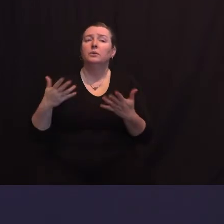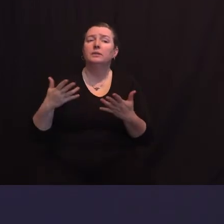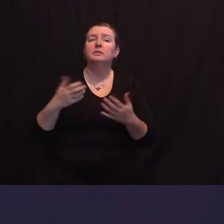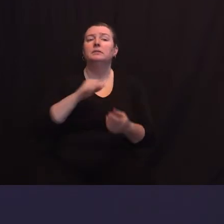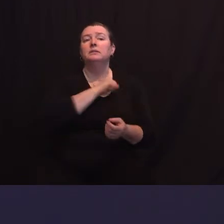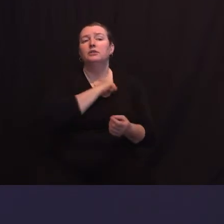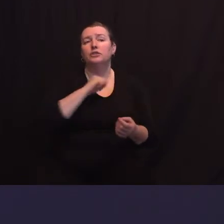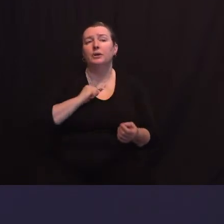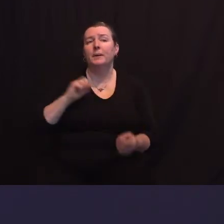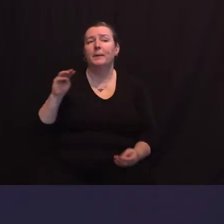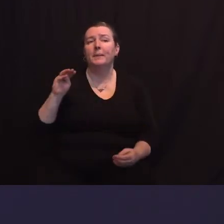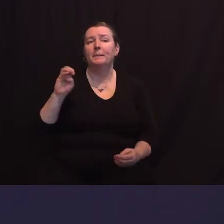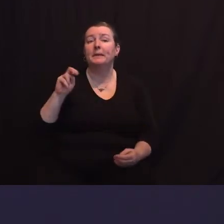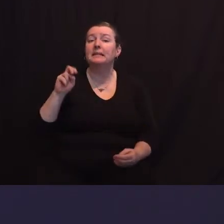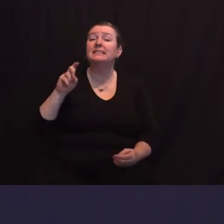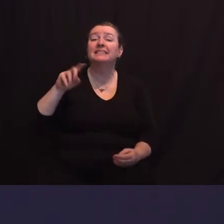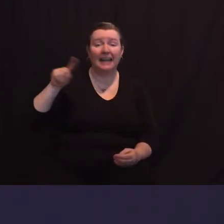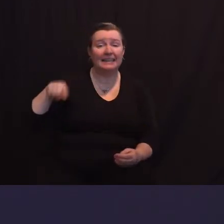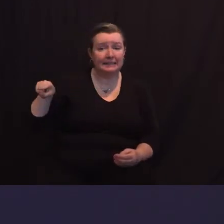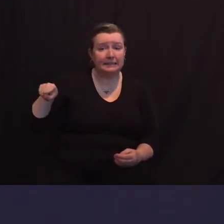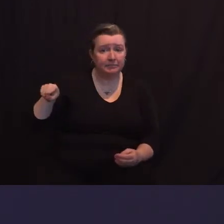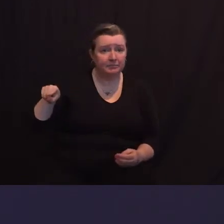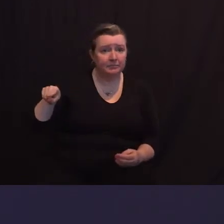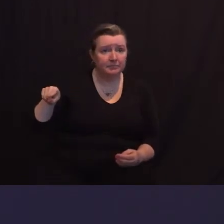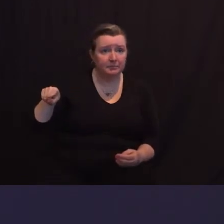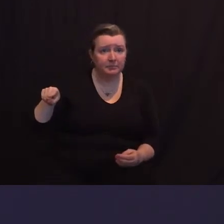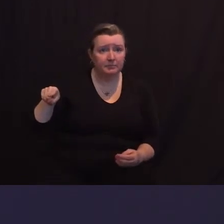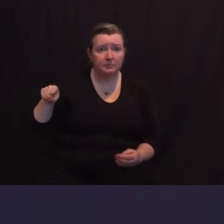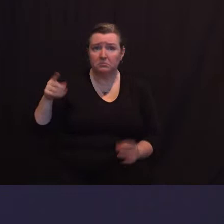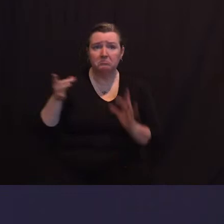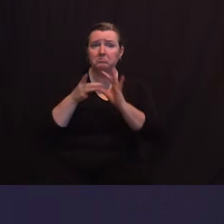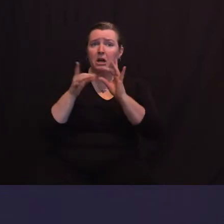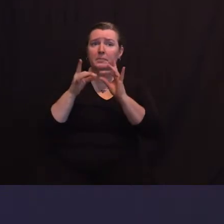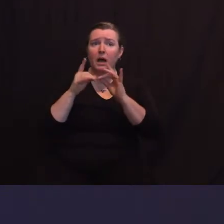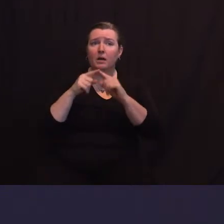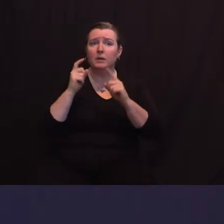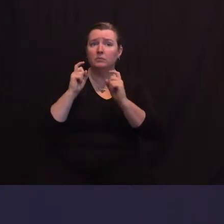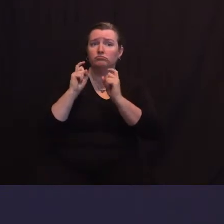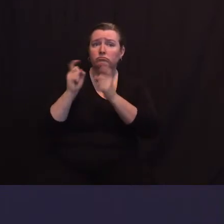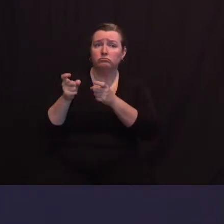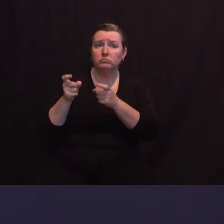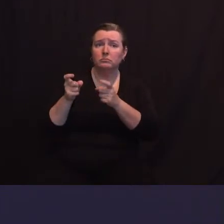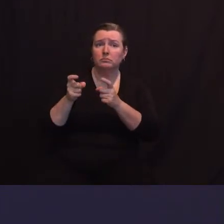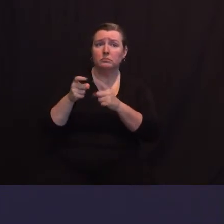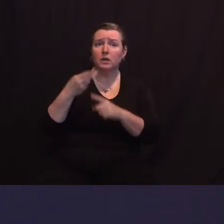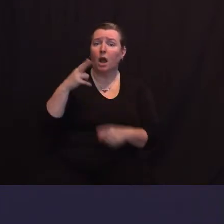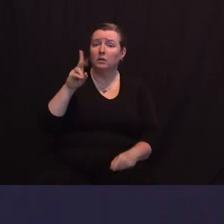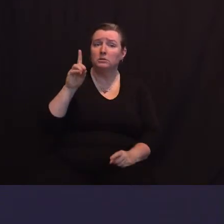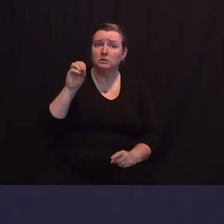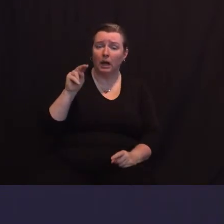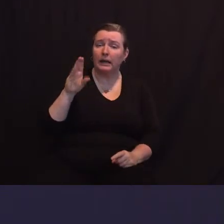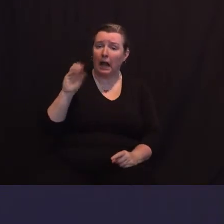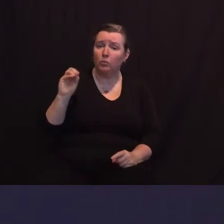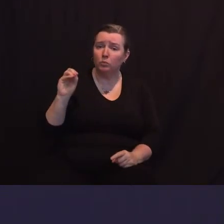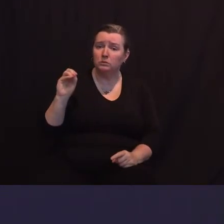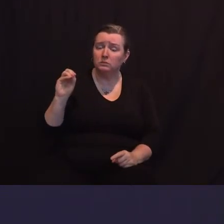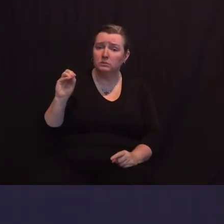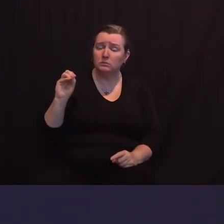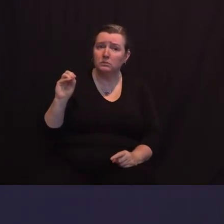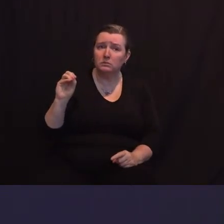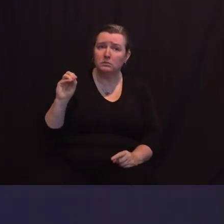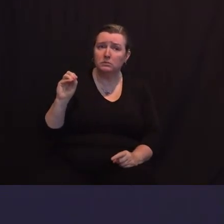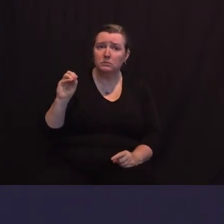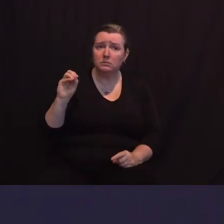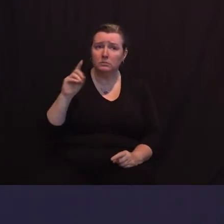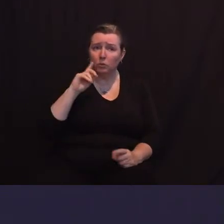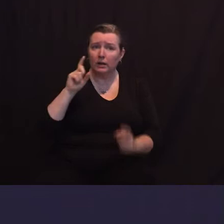to address what he called lagging vaccination rates there? And I know you just spoke at this at length, but are you confident that the allocation process the state has in